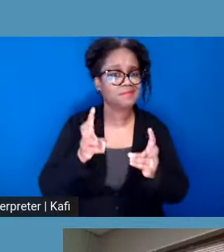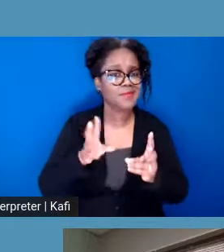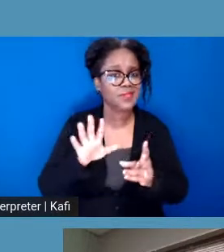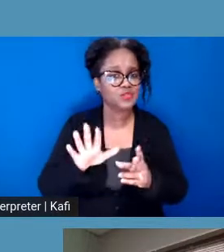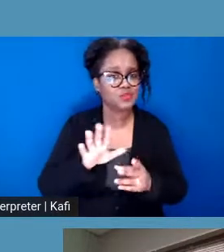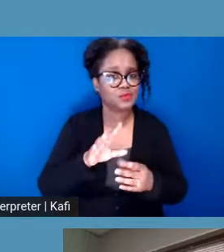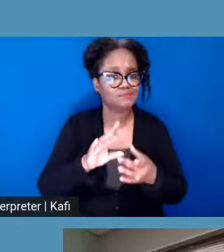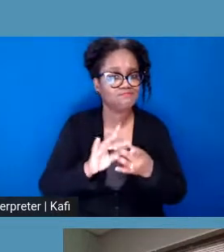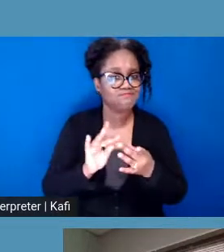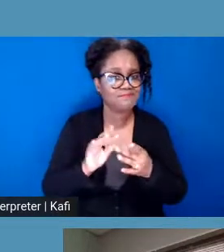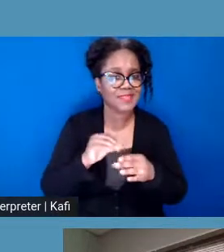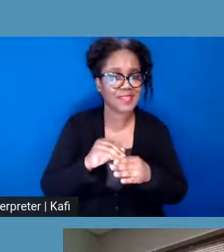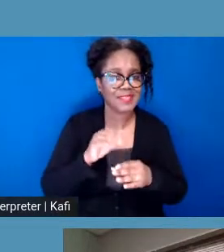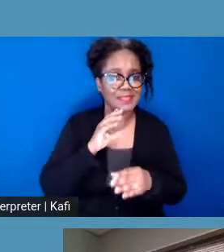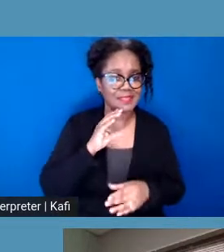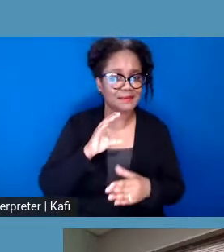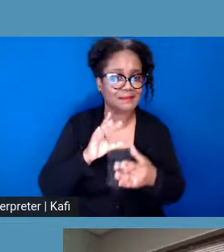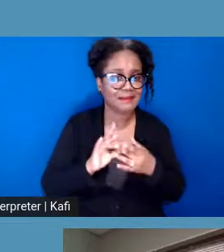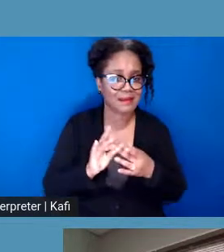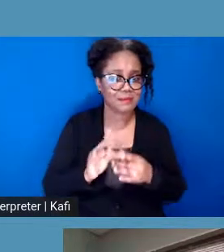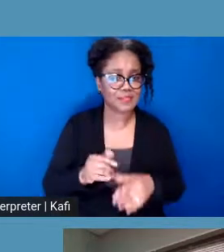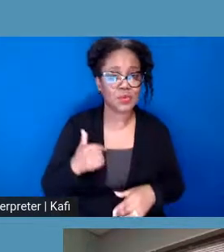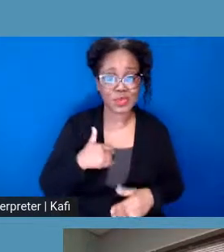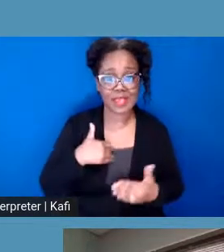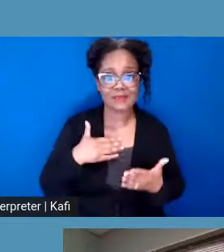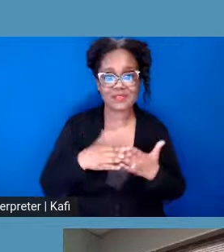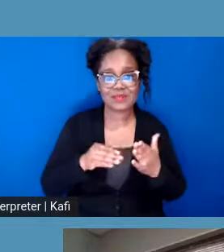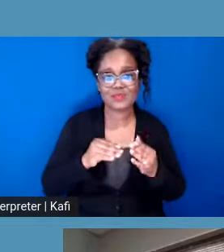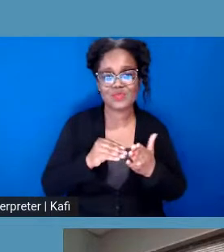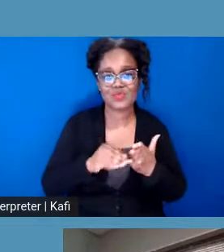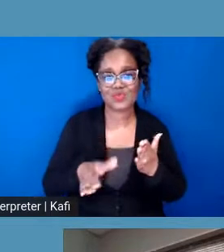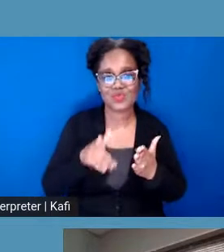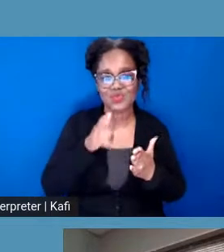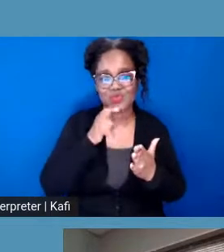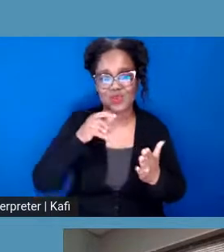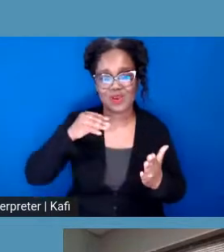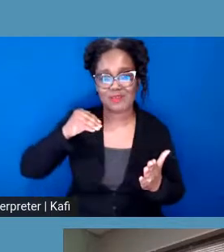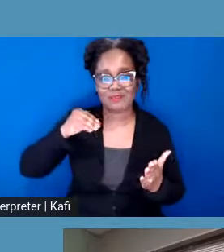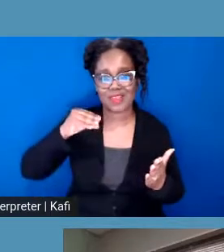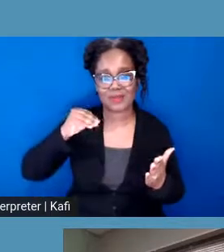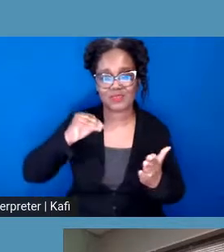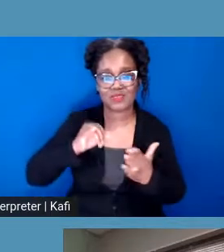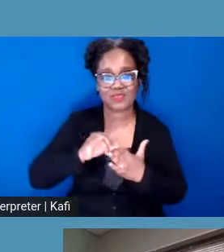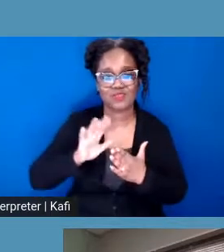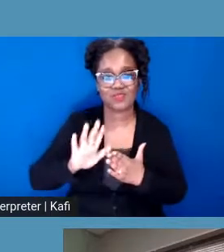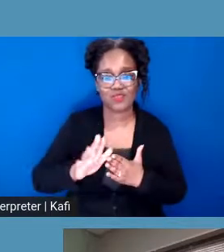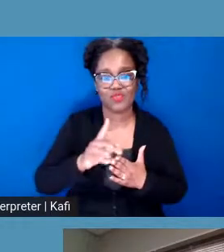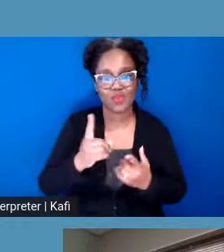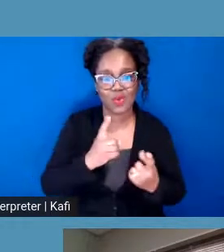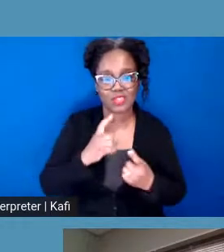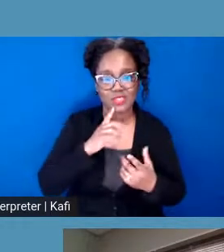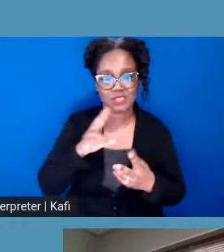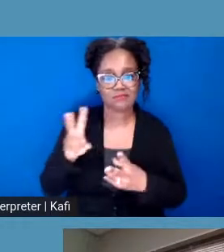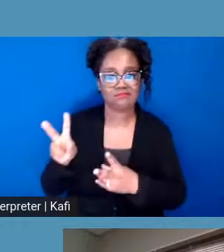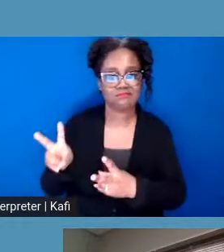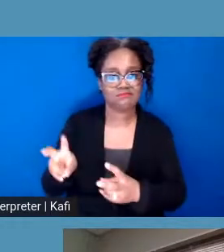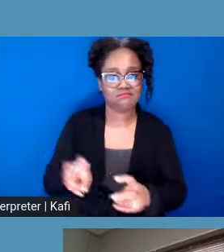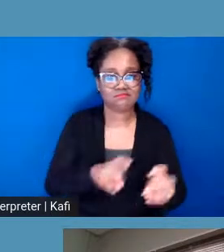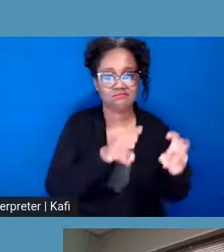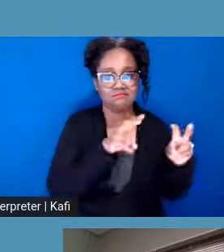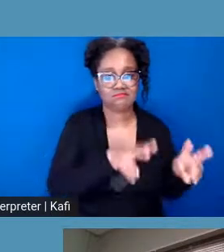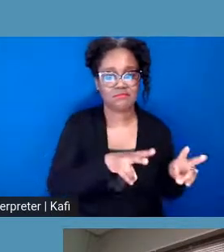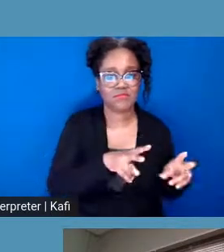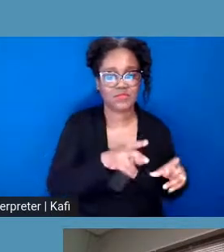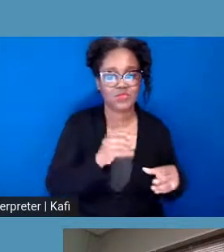in there capturing them. Our student technology fellows will capture those for us and pass them along to us. So great